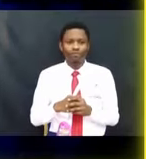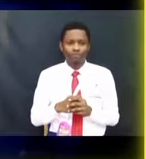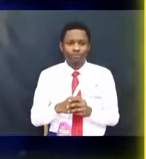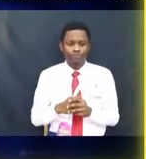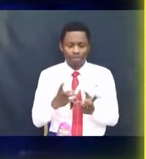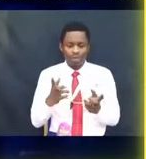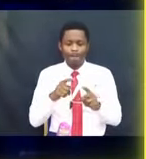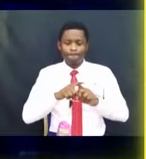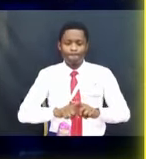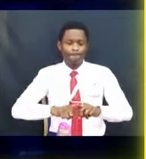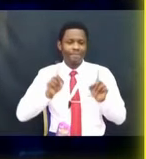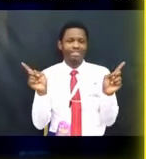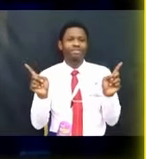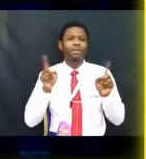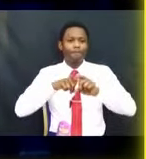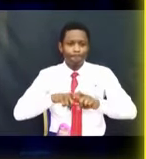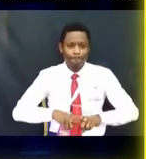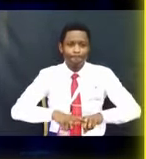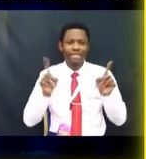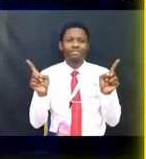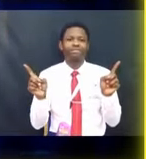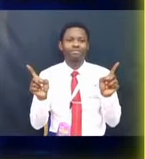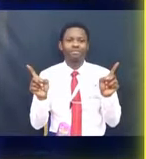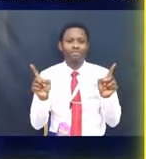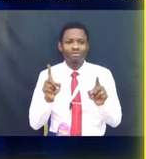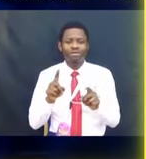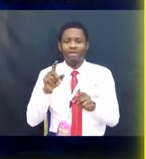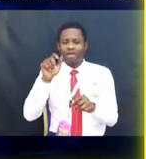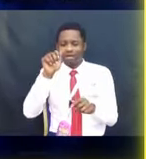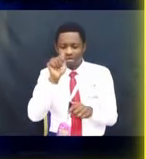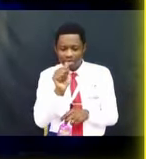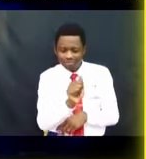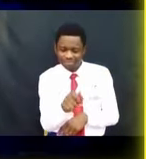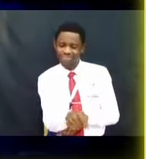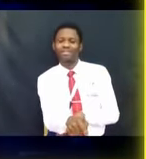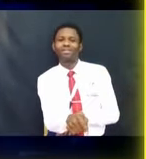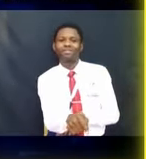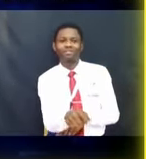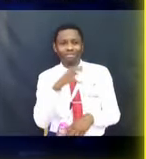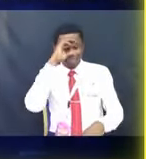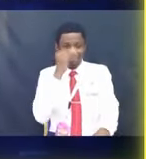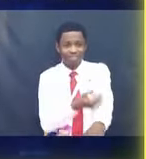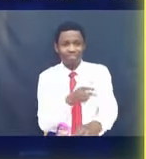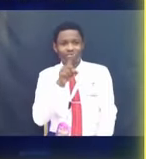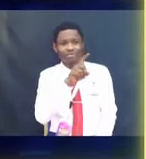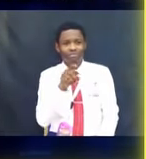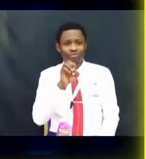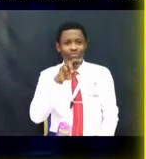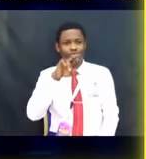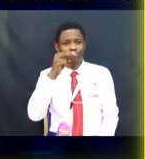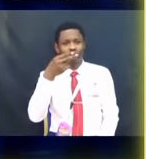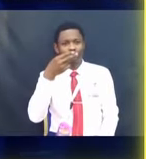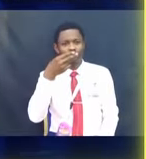"but"? But. The next word, Abisha, son of Zeruiah,